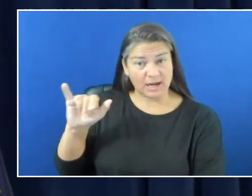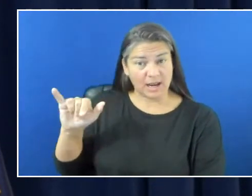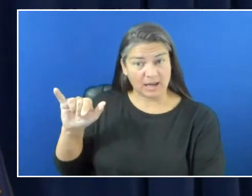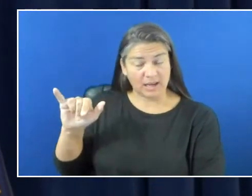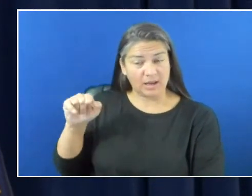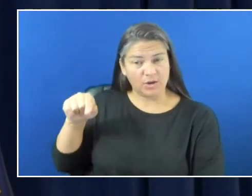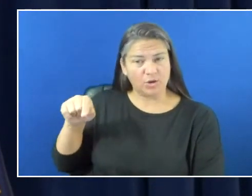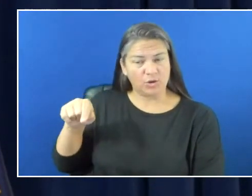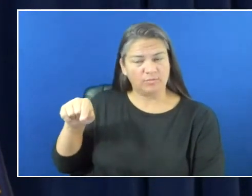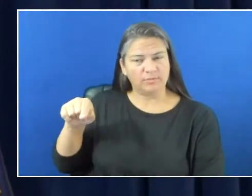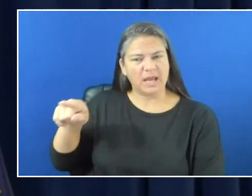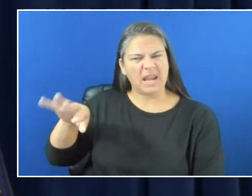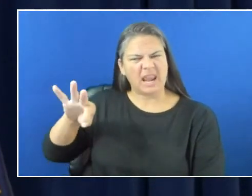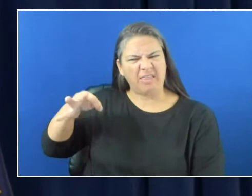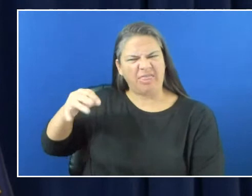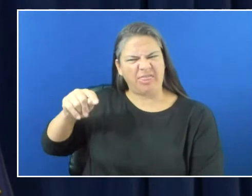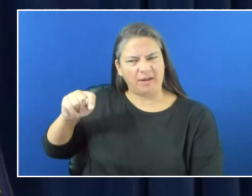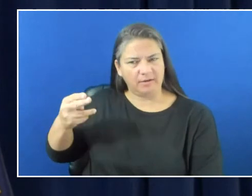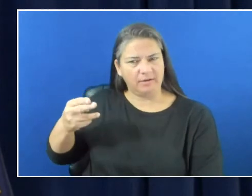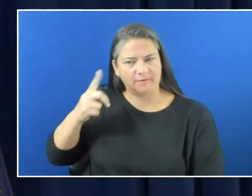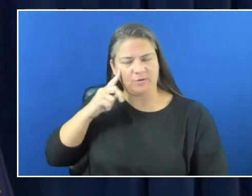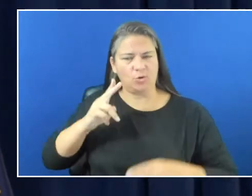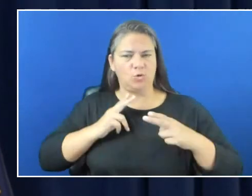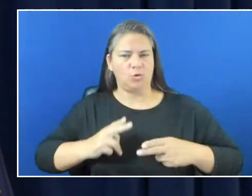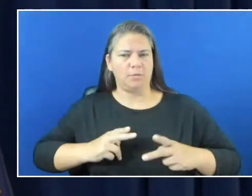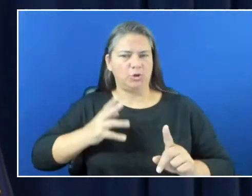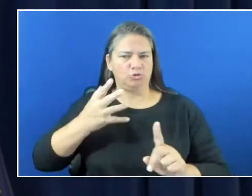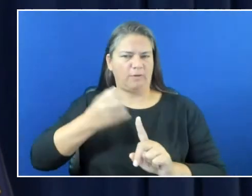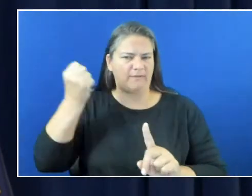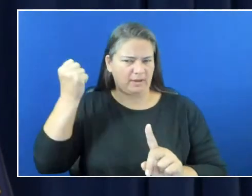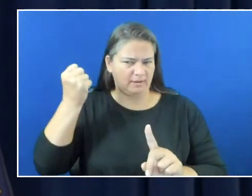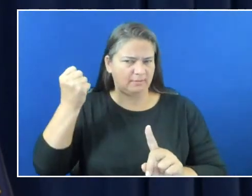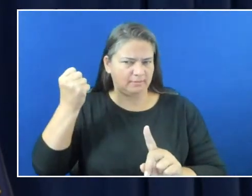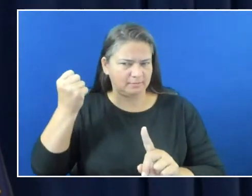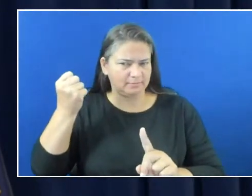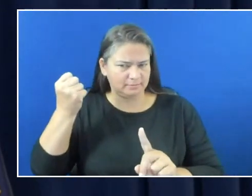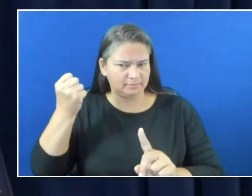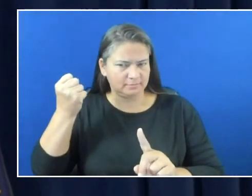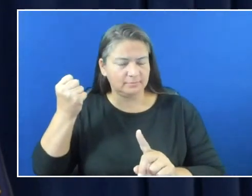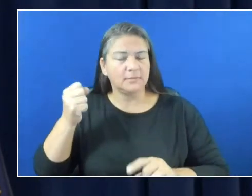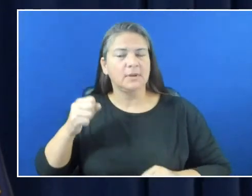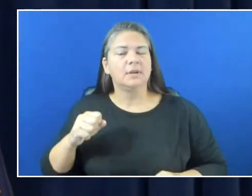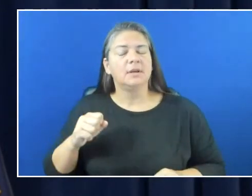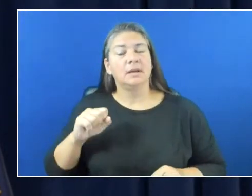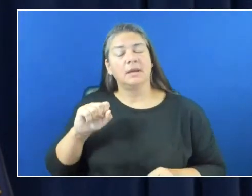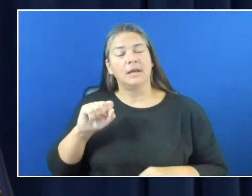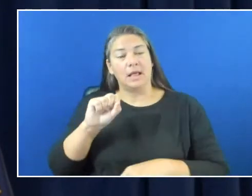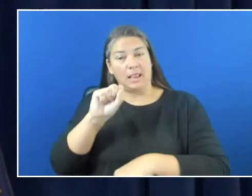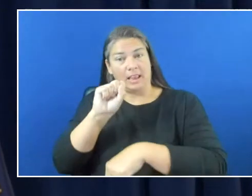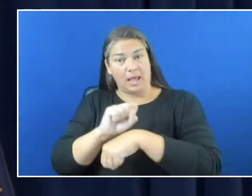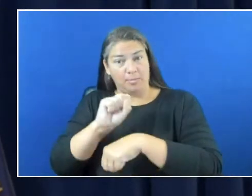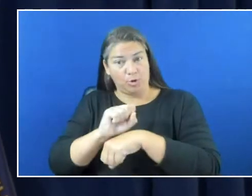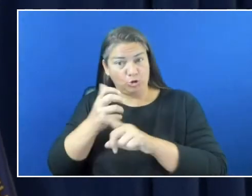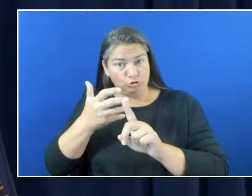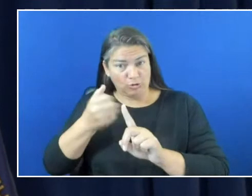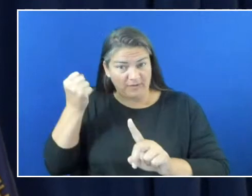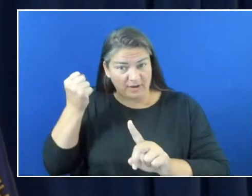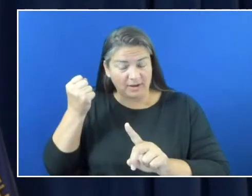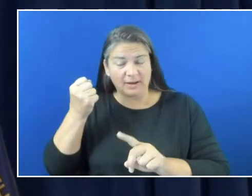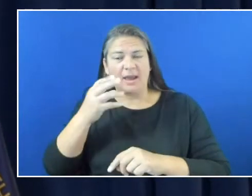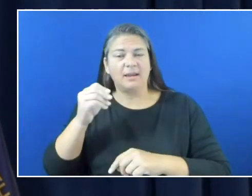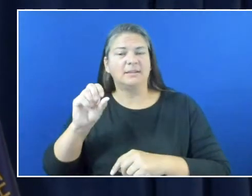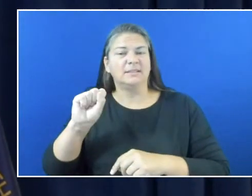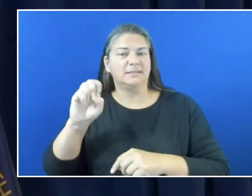human trafficking cases. Labor and sex trafficking is one of the worst evils imaginable.